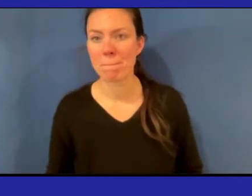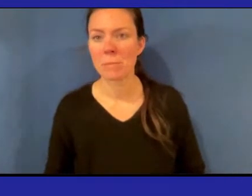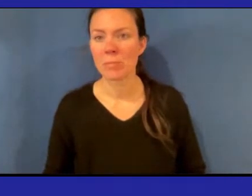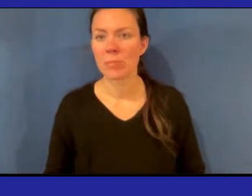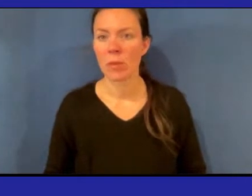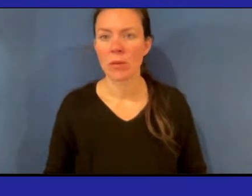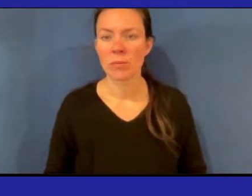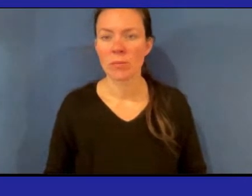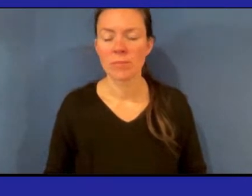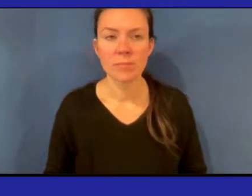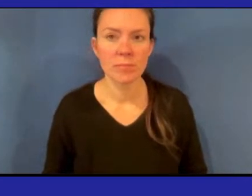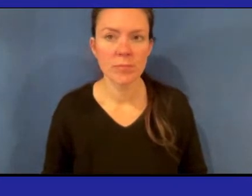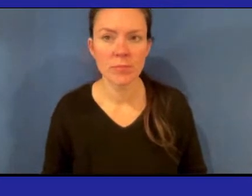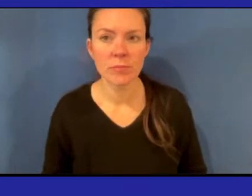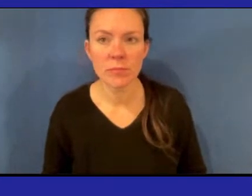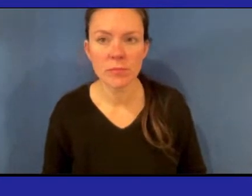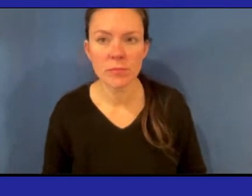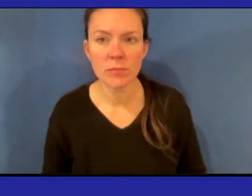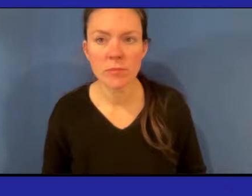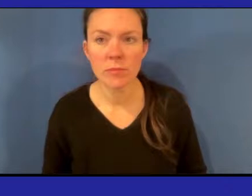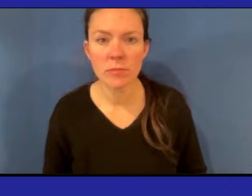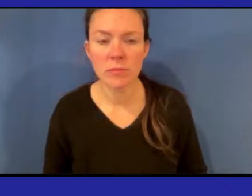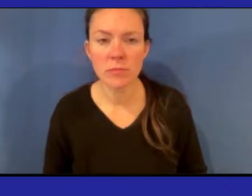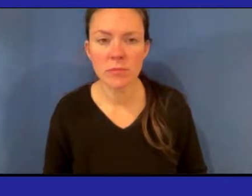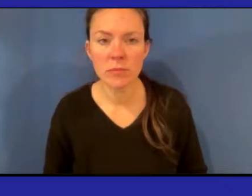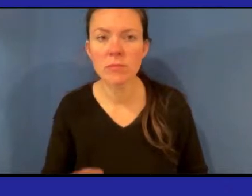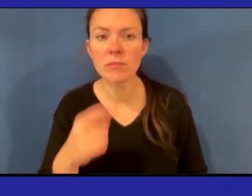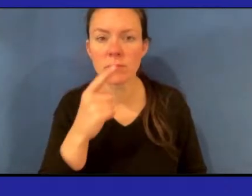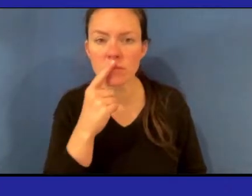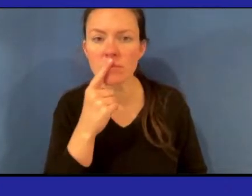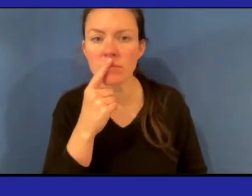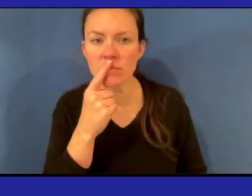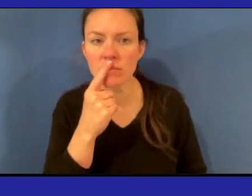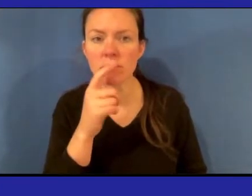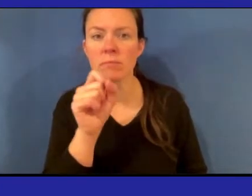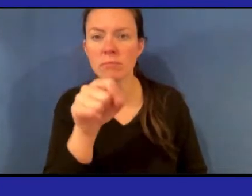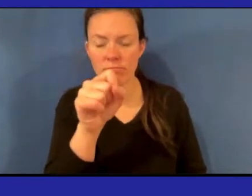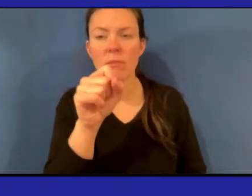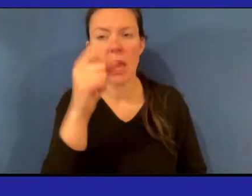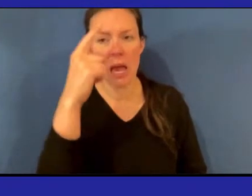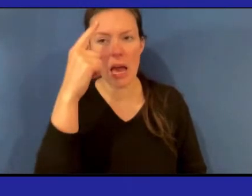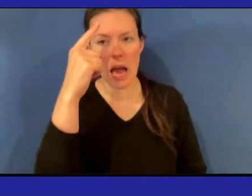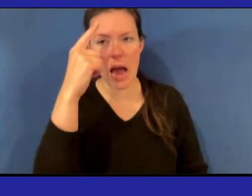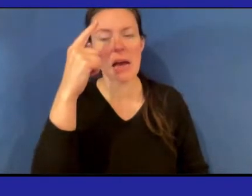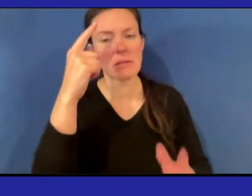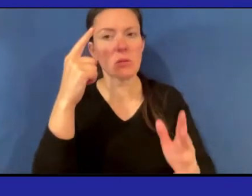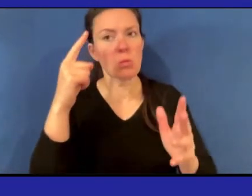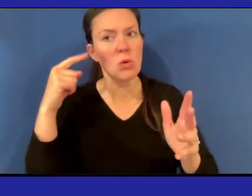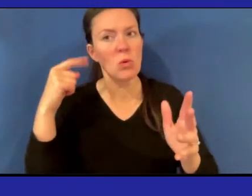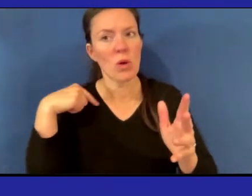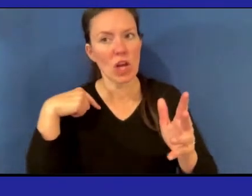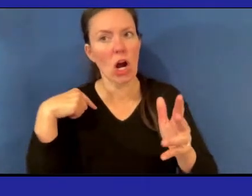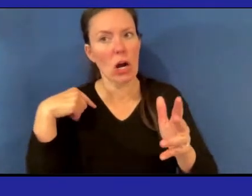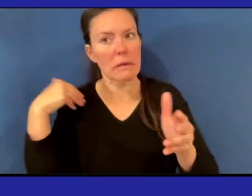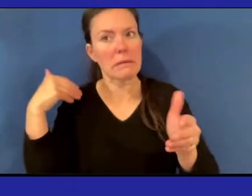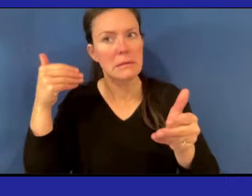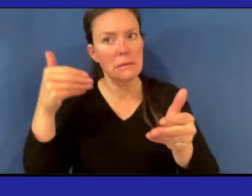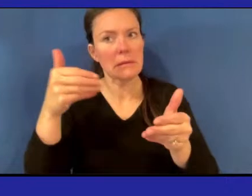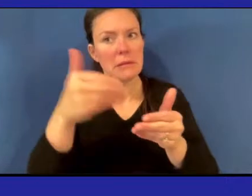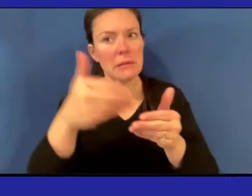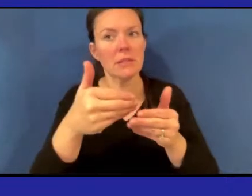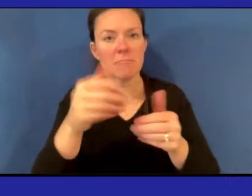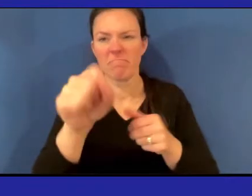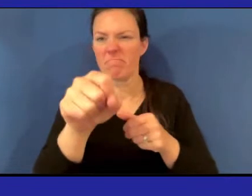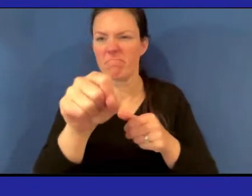I think we're bettering the staffing model right now. Yeah, I think we're getting there. You're getting there. And the key thing is we're trying to do as